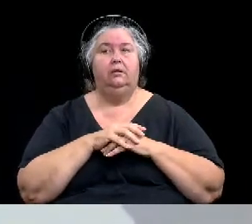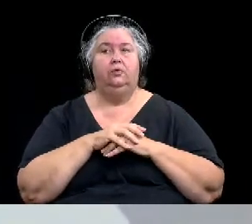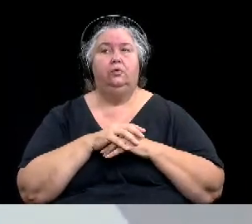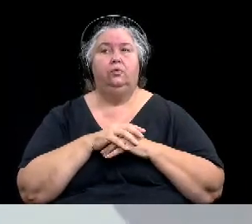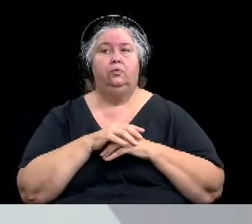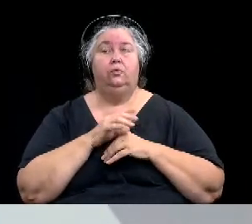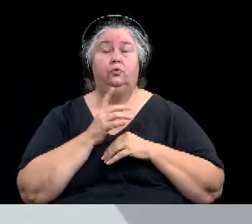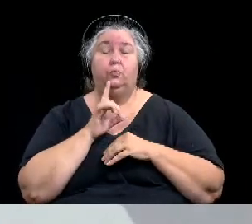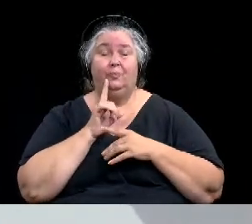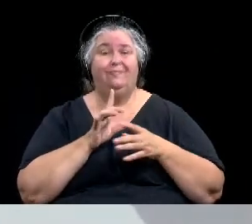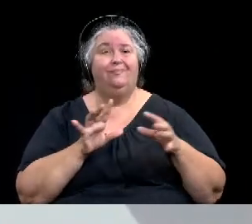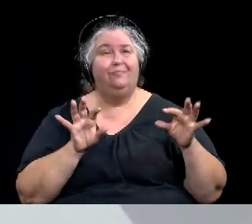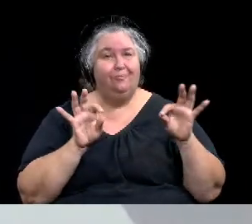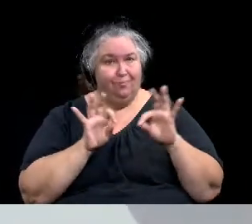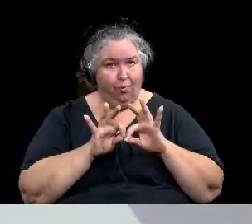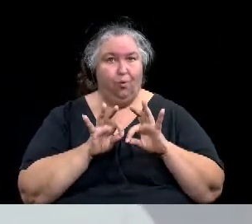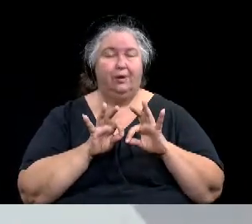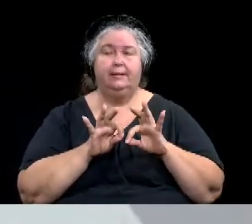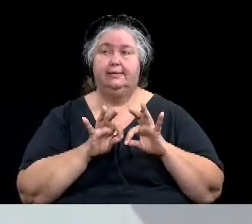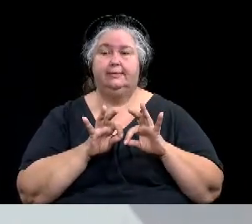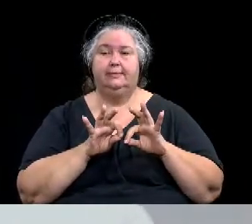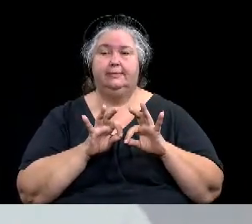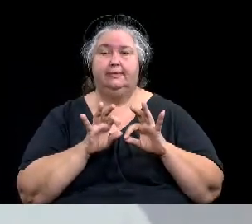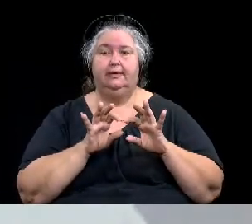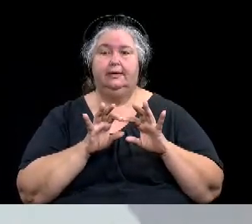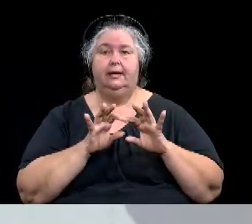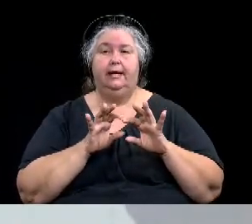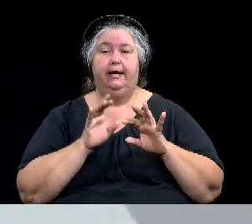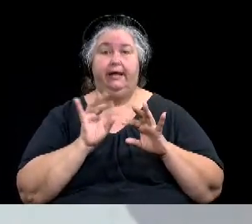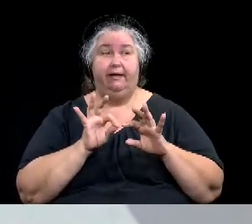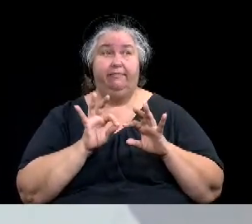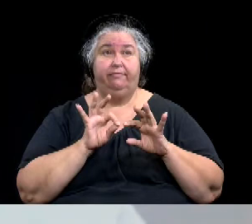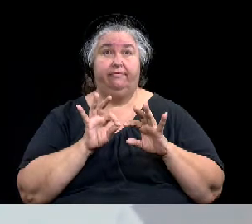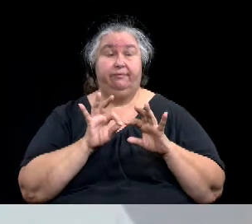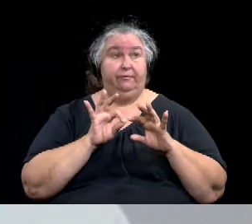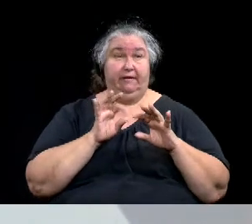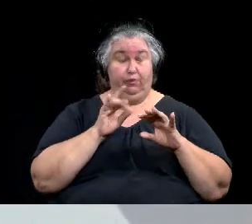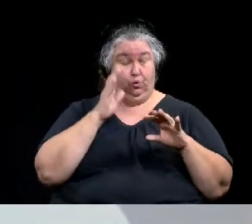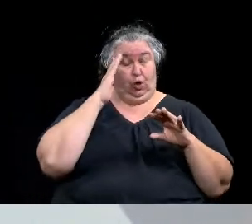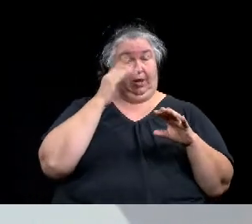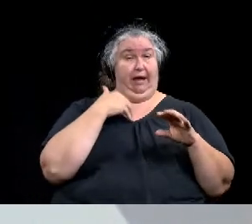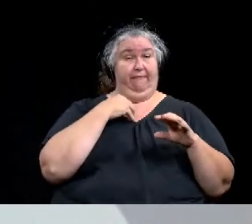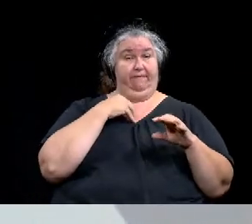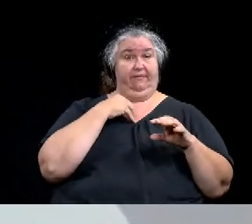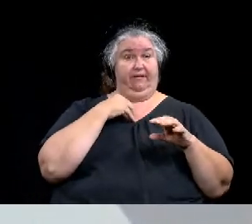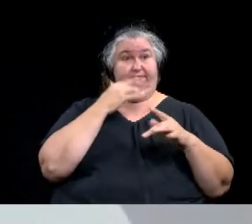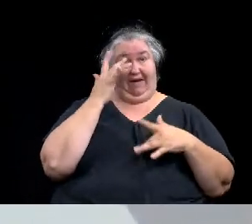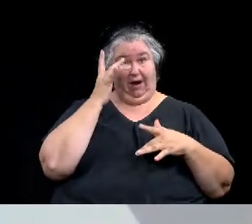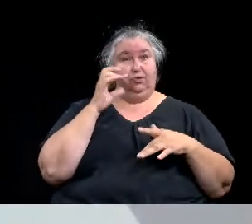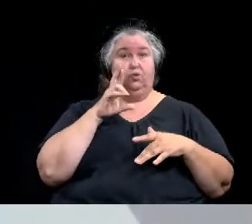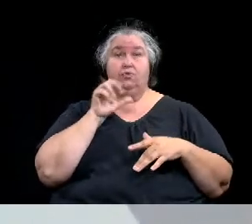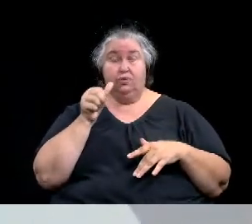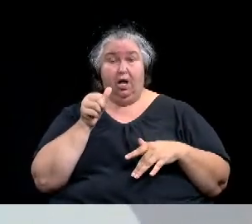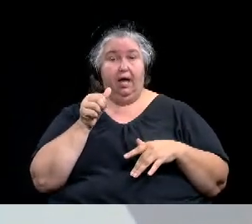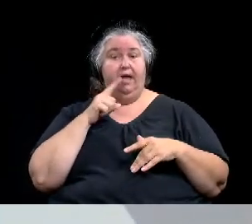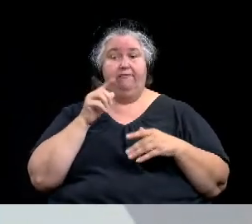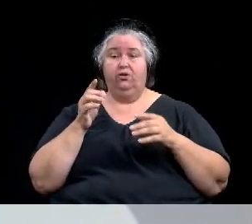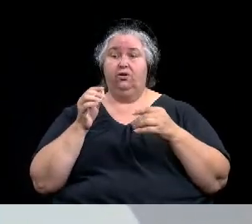it's really important because, again, no one knows if they have the virus or not, that if you're in an enclosed